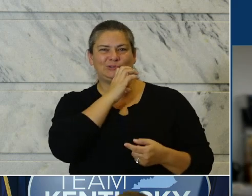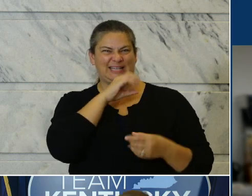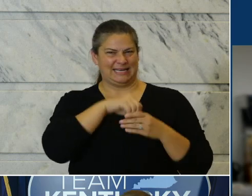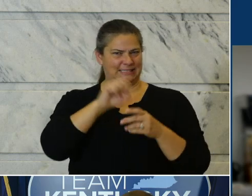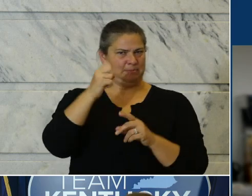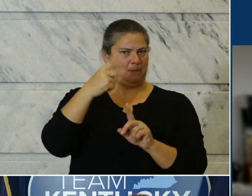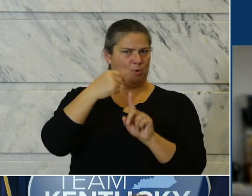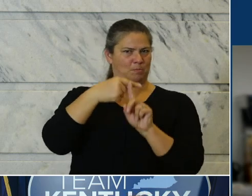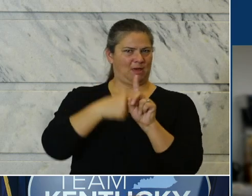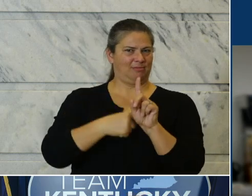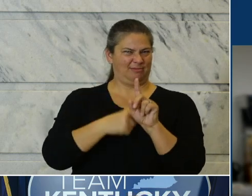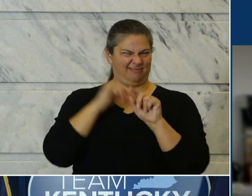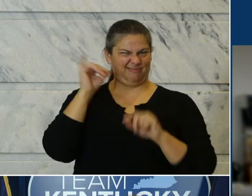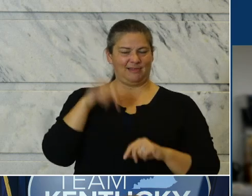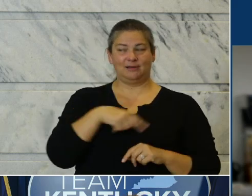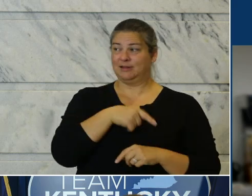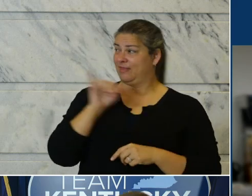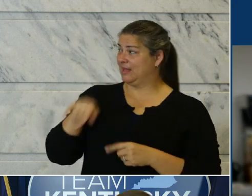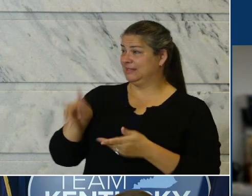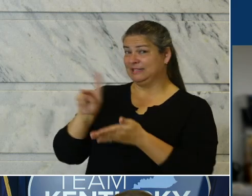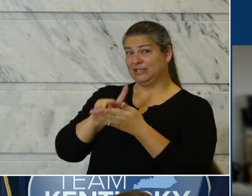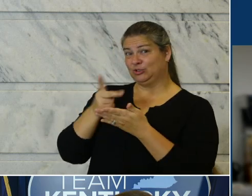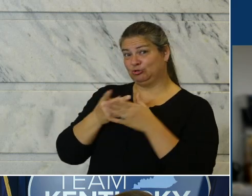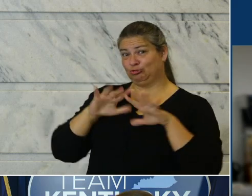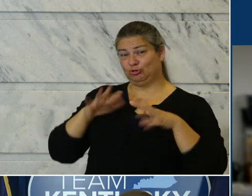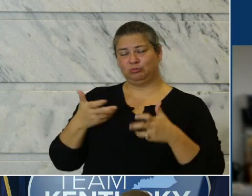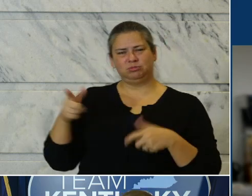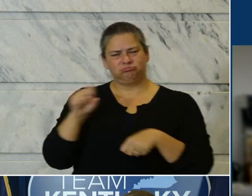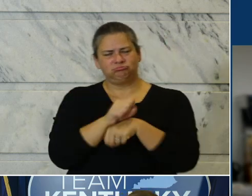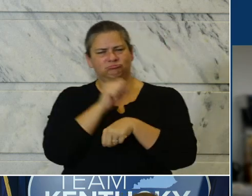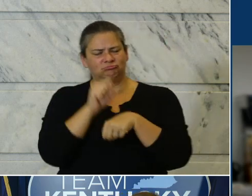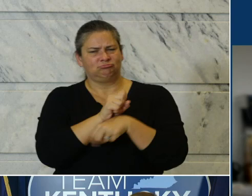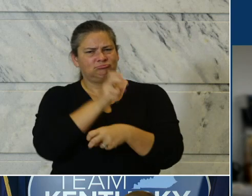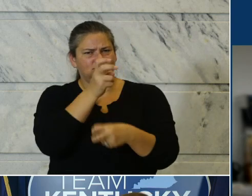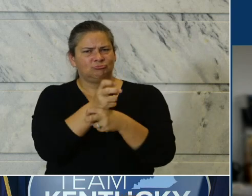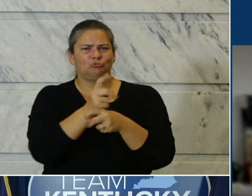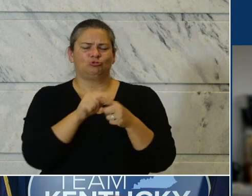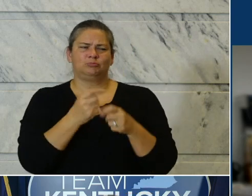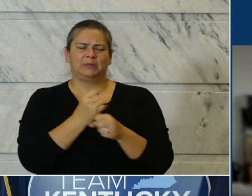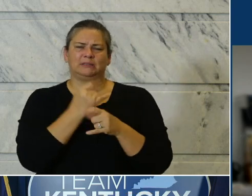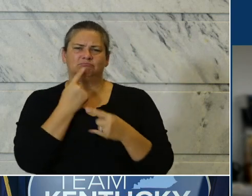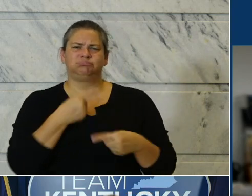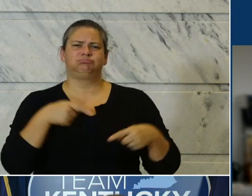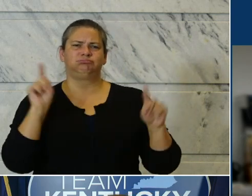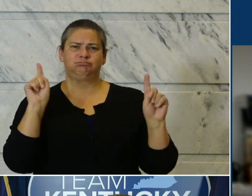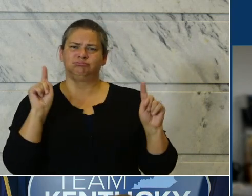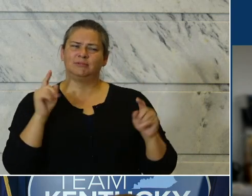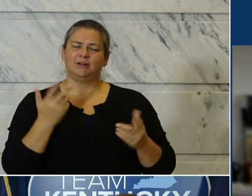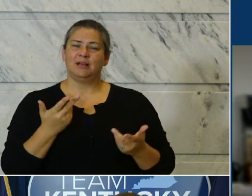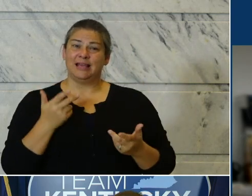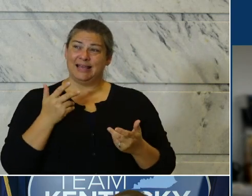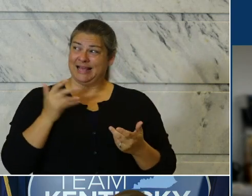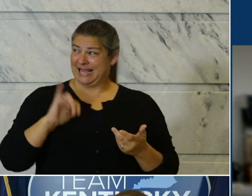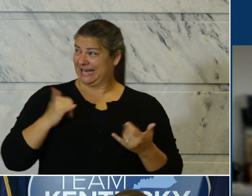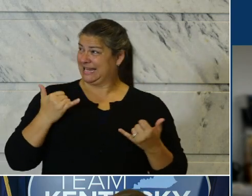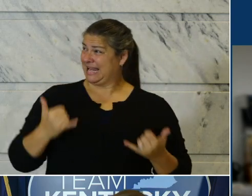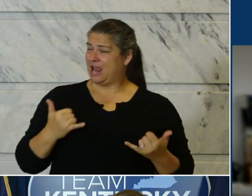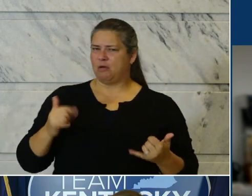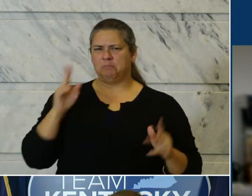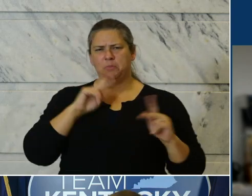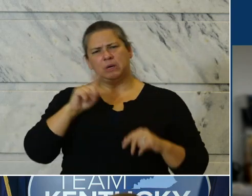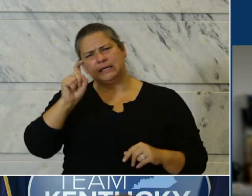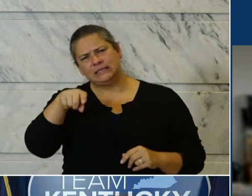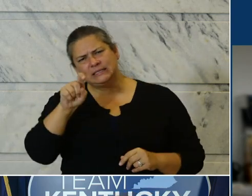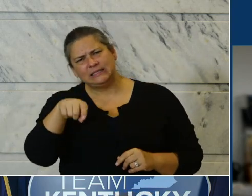is their kitchen crew that are working hard to make it happen. You know, at times like this, where people need us more than ever, it's individuals